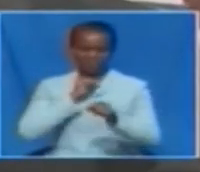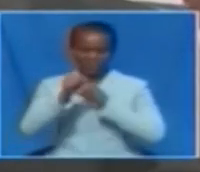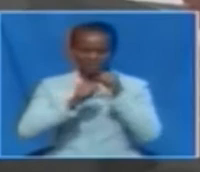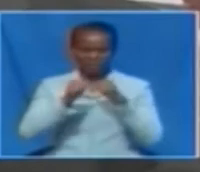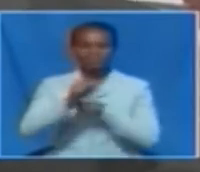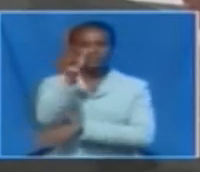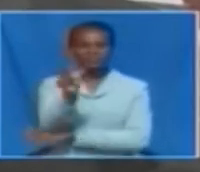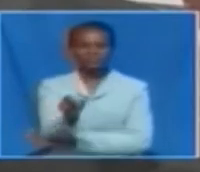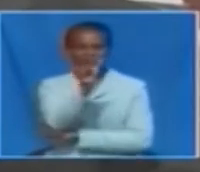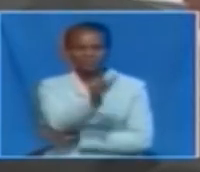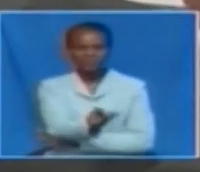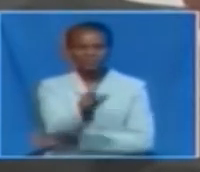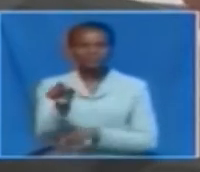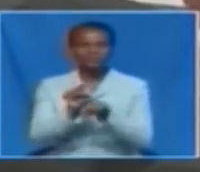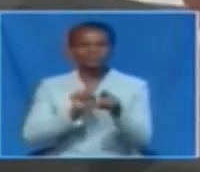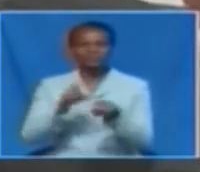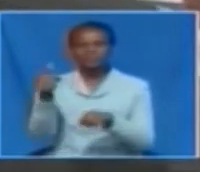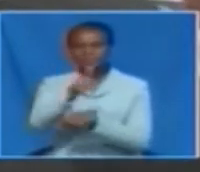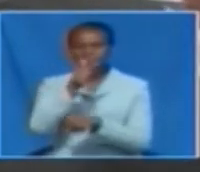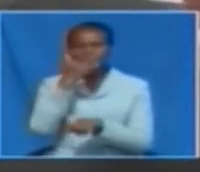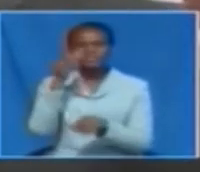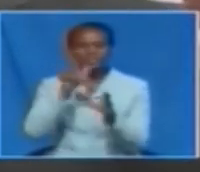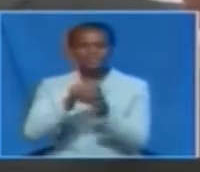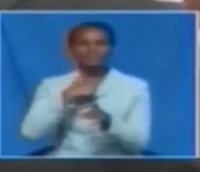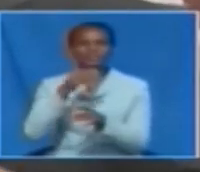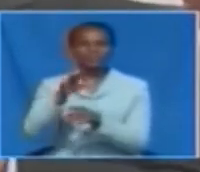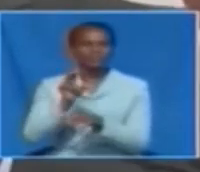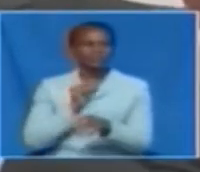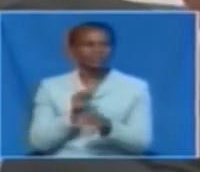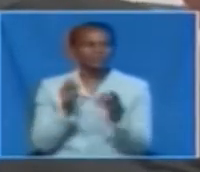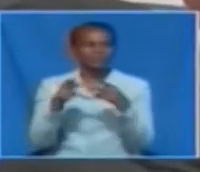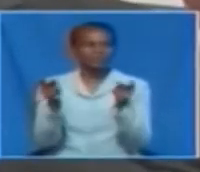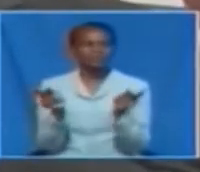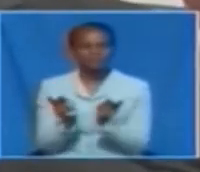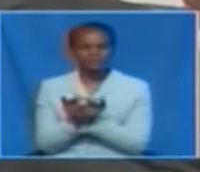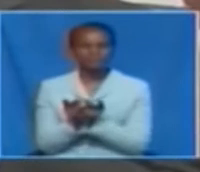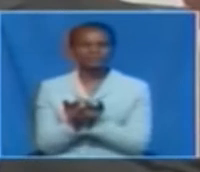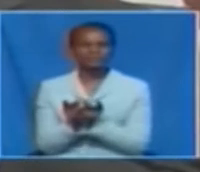individual. And according to them, unless they're there. So I think that we're at a place where